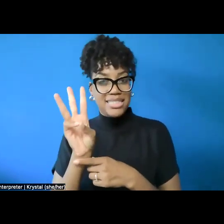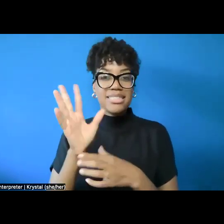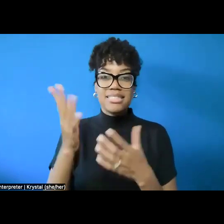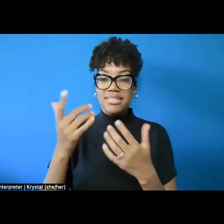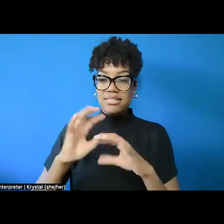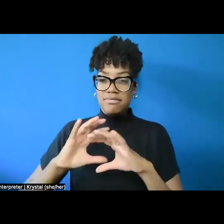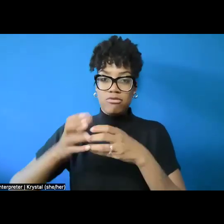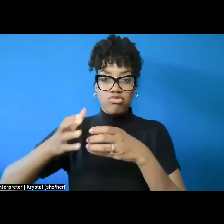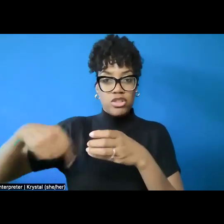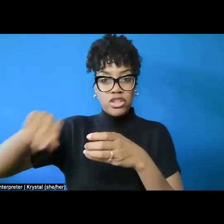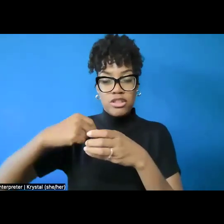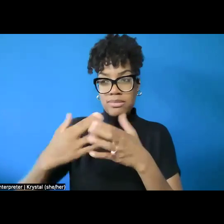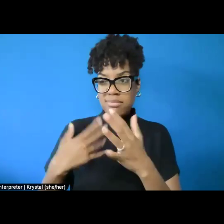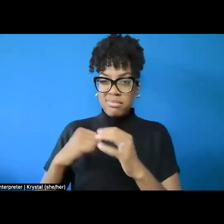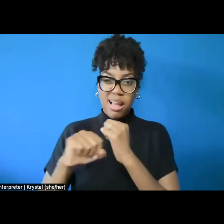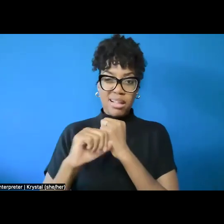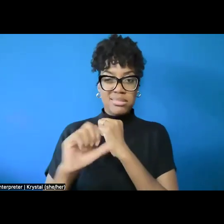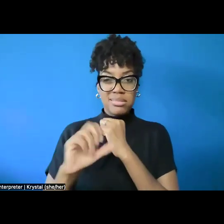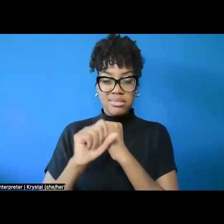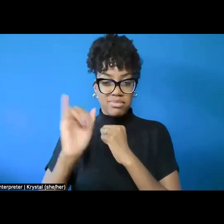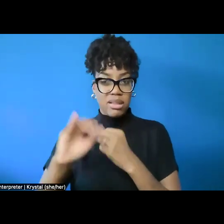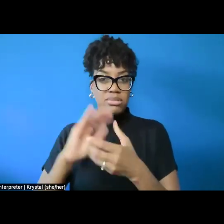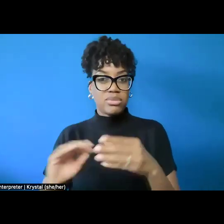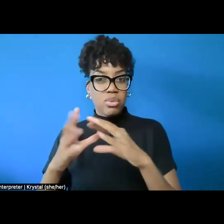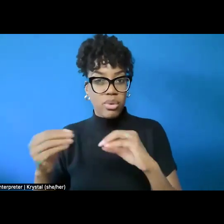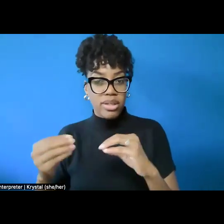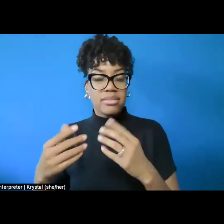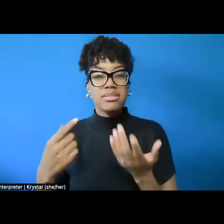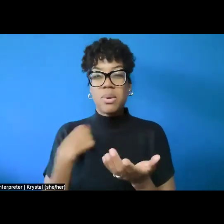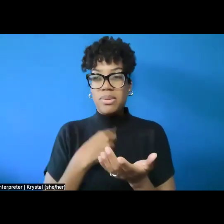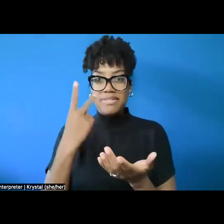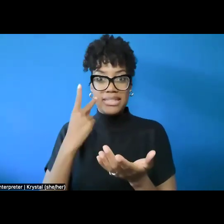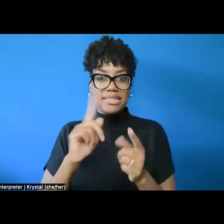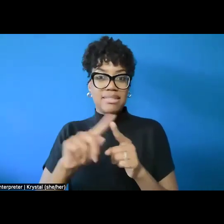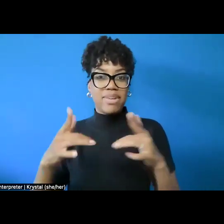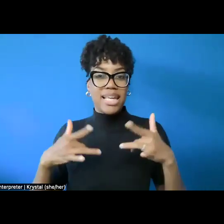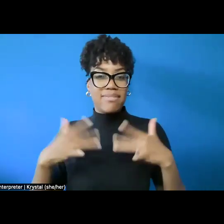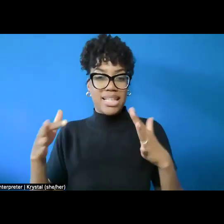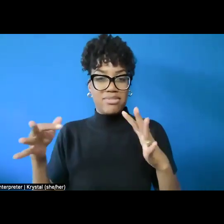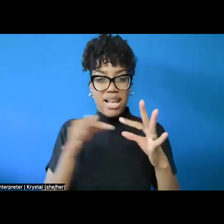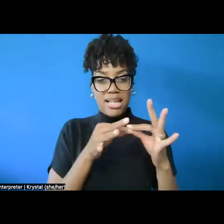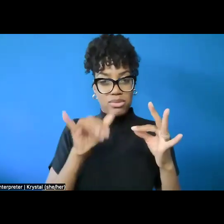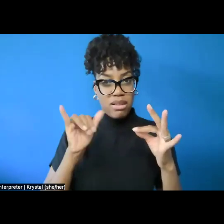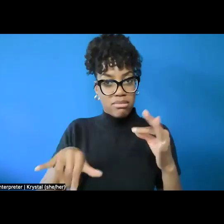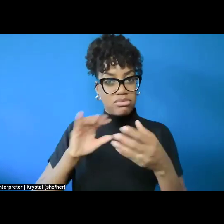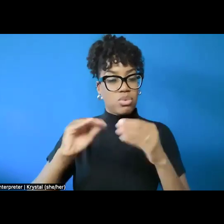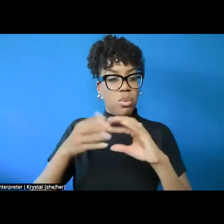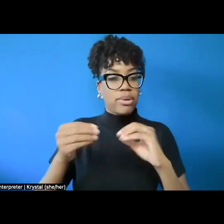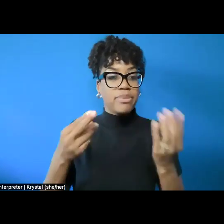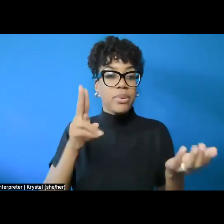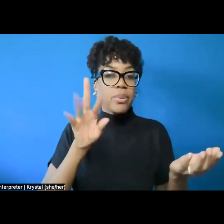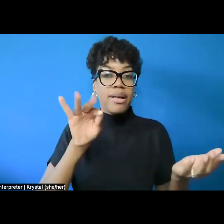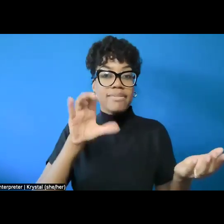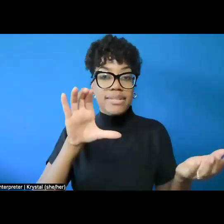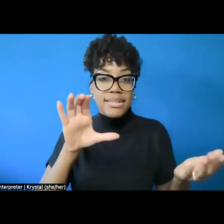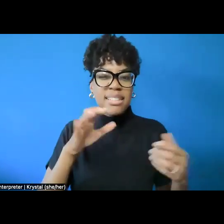White House. But also that is coupled with the campaign to really silence any other histories